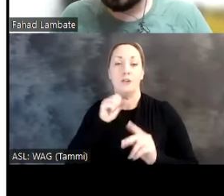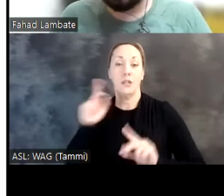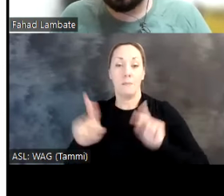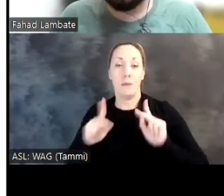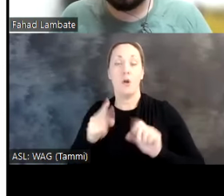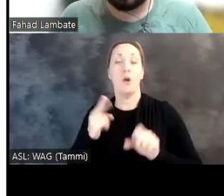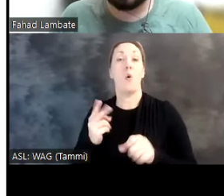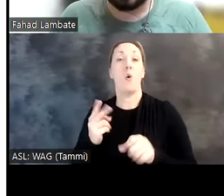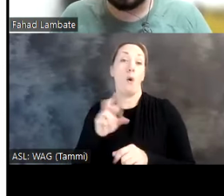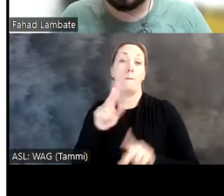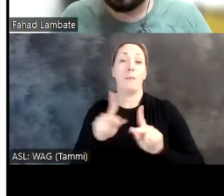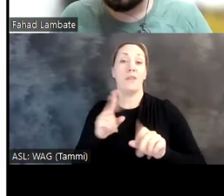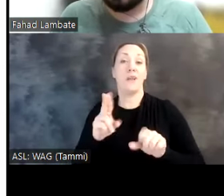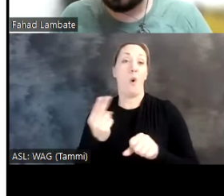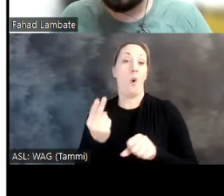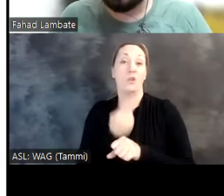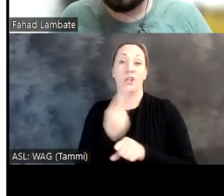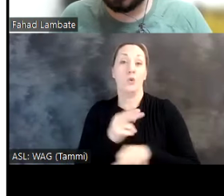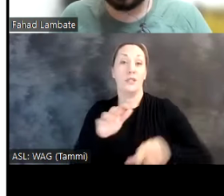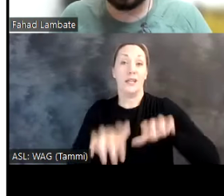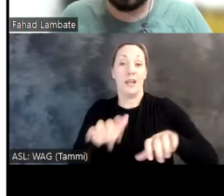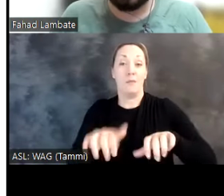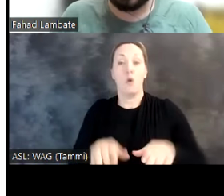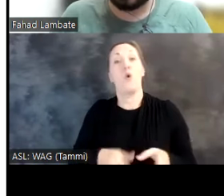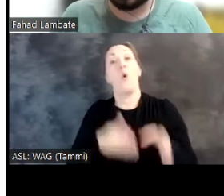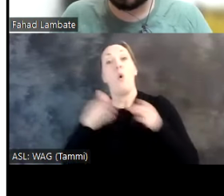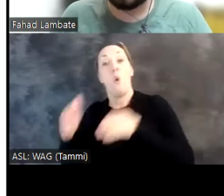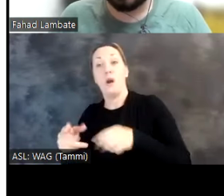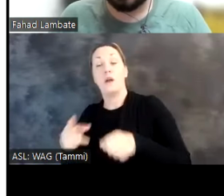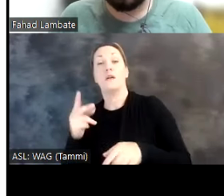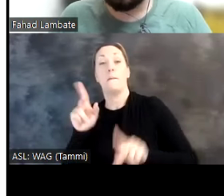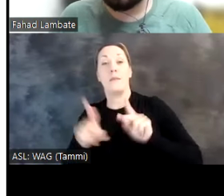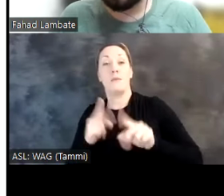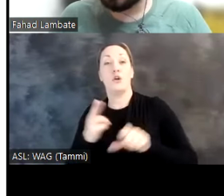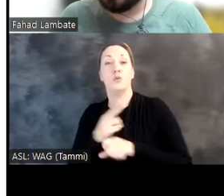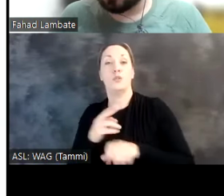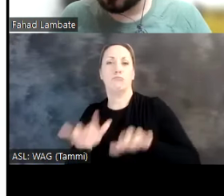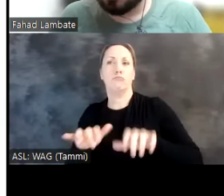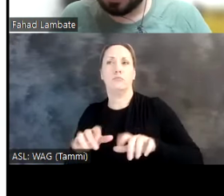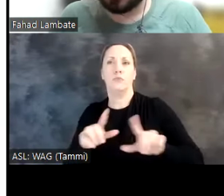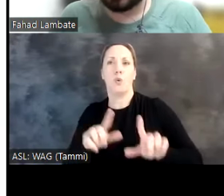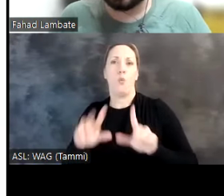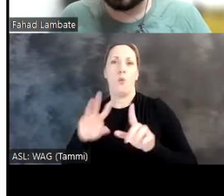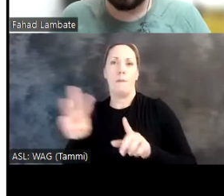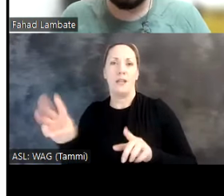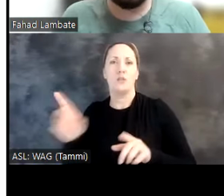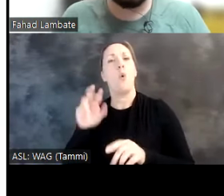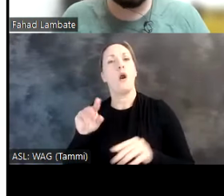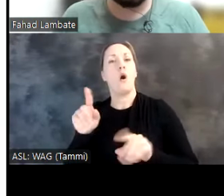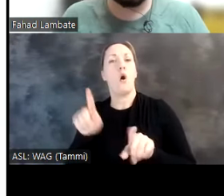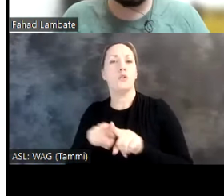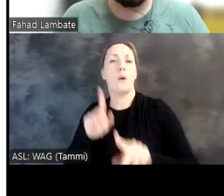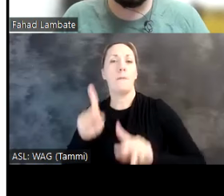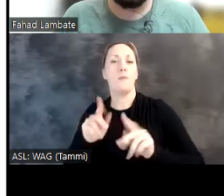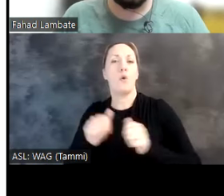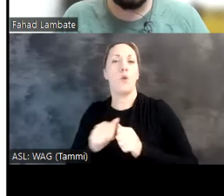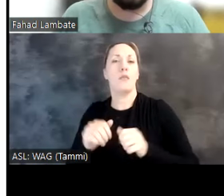only keyboard for interacting with the web page or the application, people with motor impairments as well.